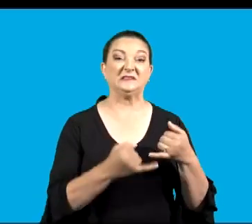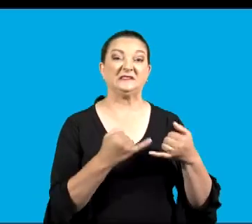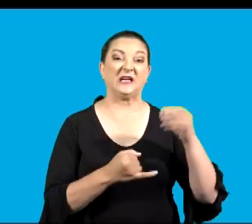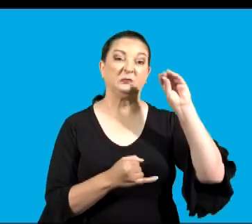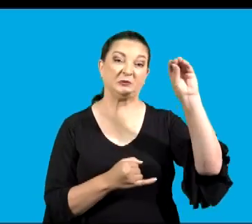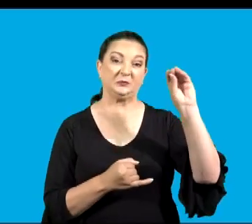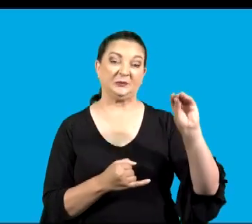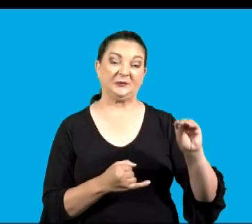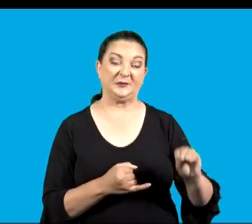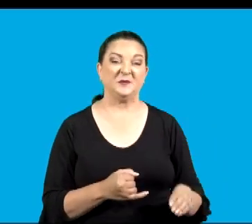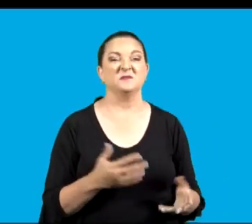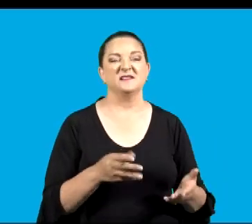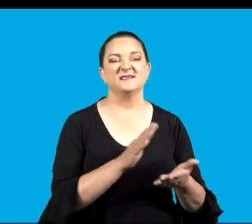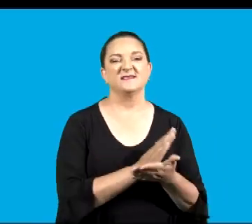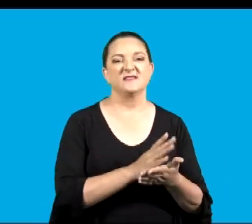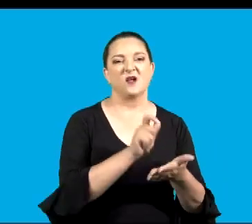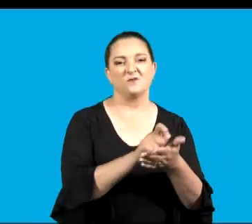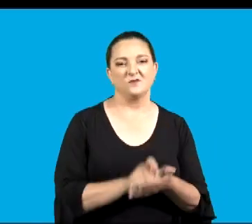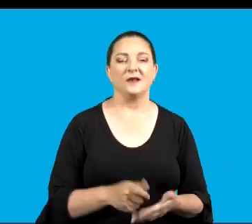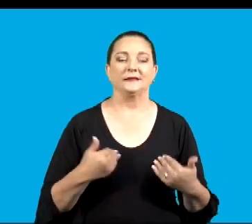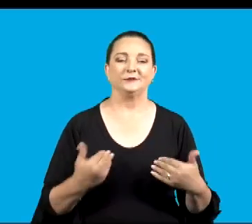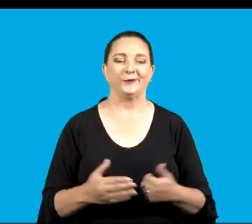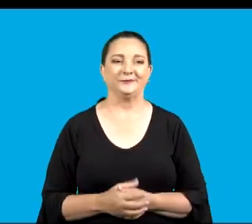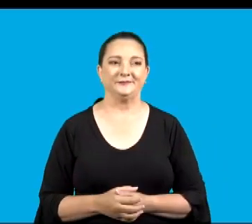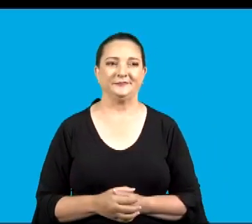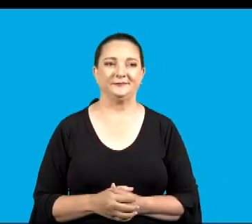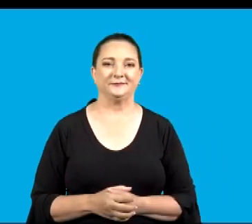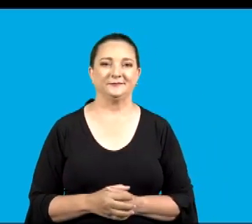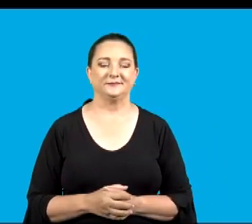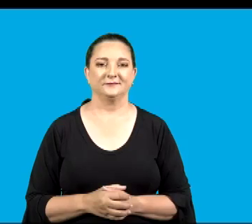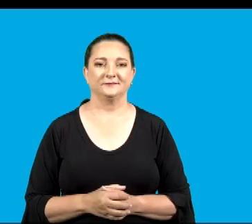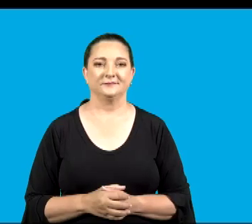Here are the errors and omissions. Let us then begin.